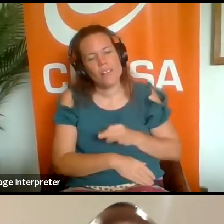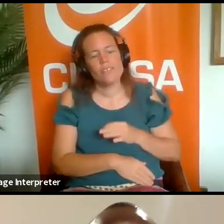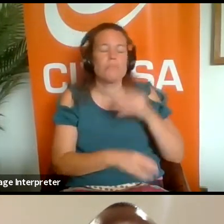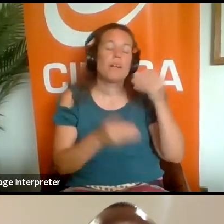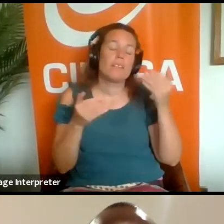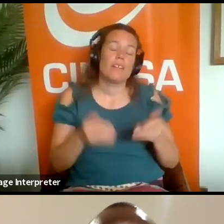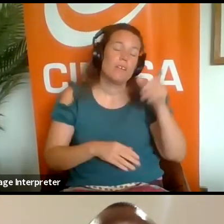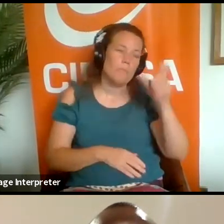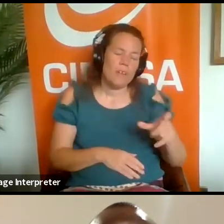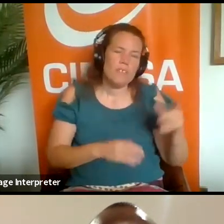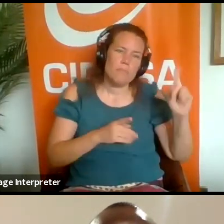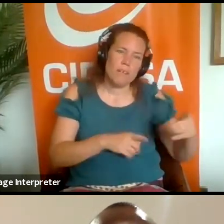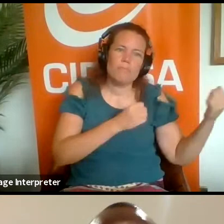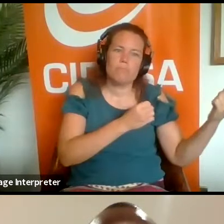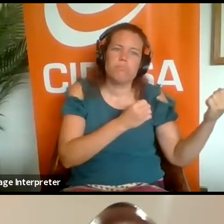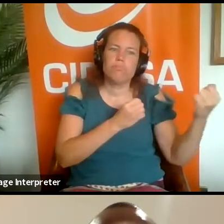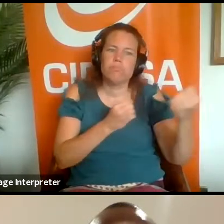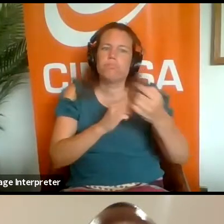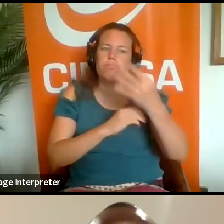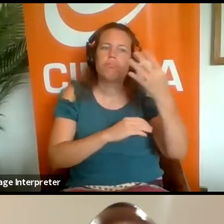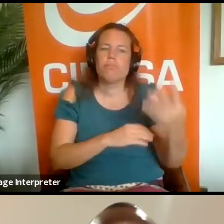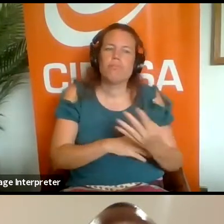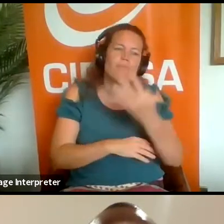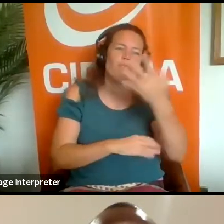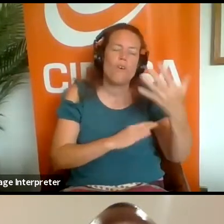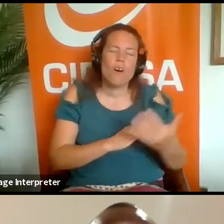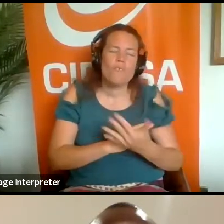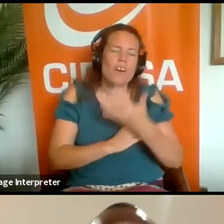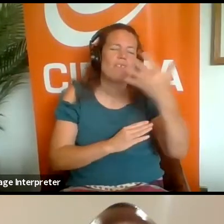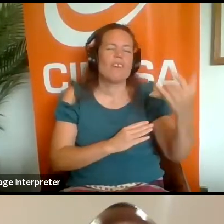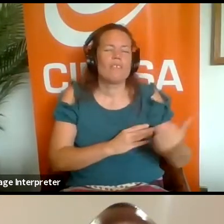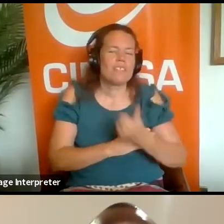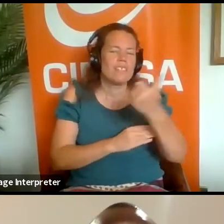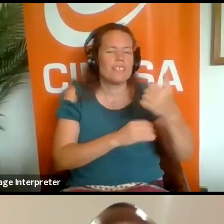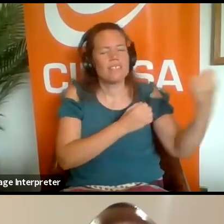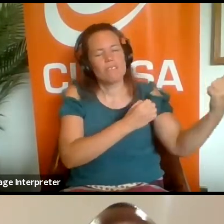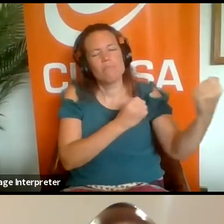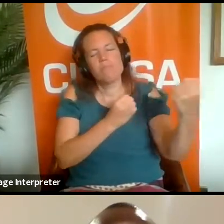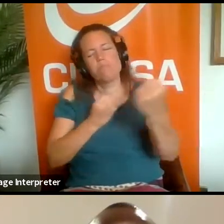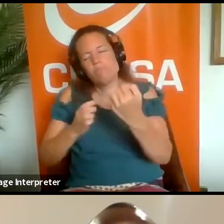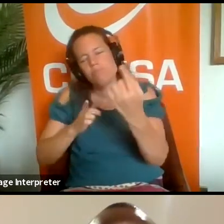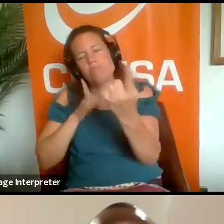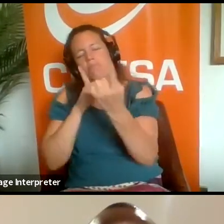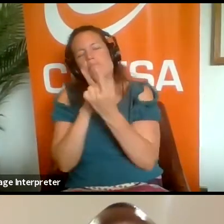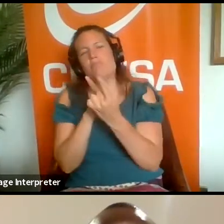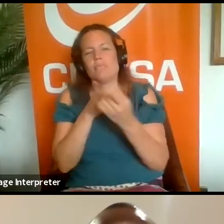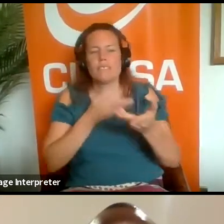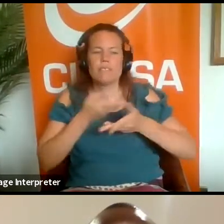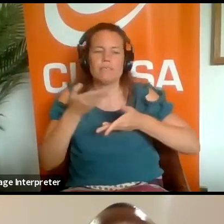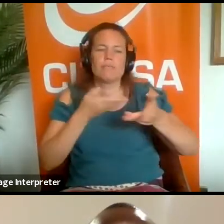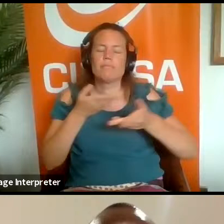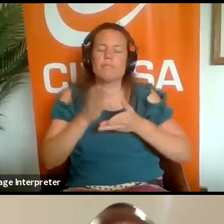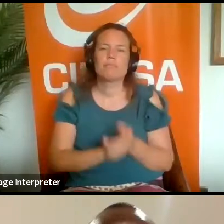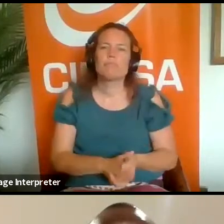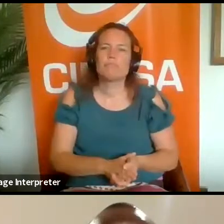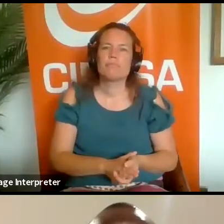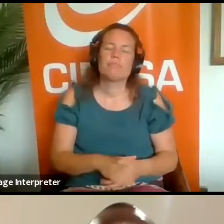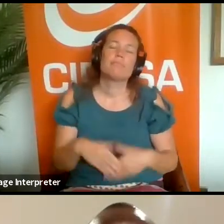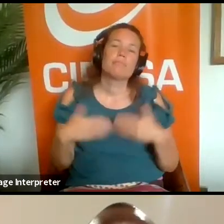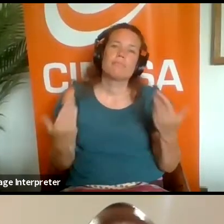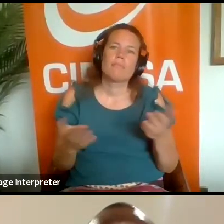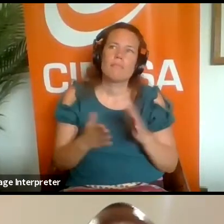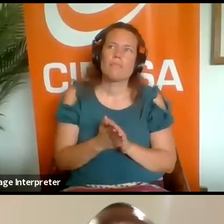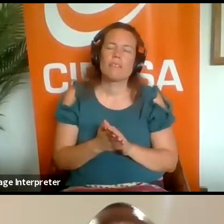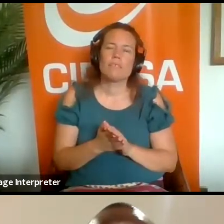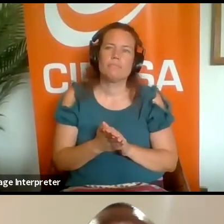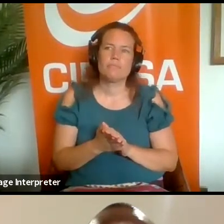5, 6 hours to come meet so that you can talk with the person physically. And I think this also, it does